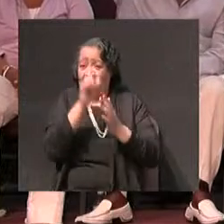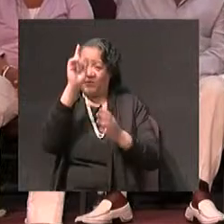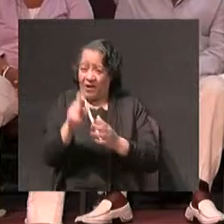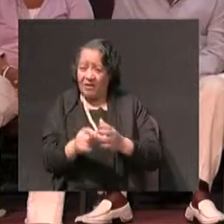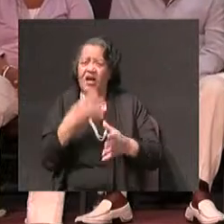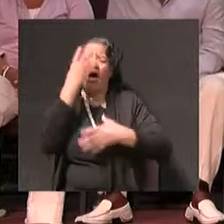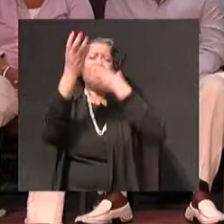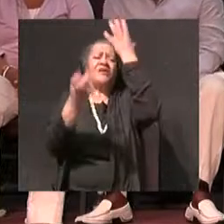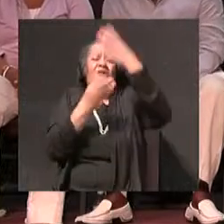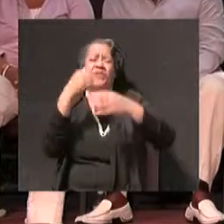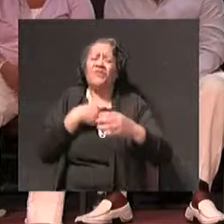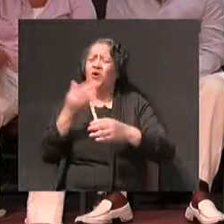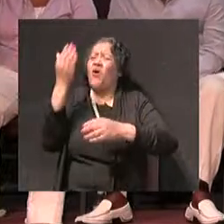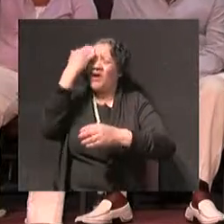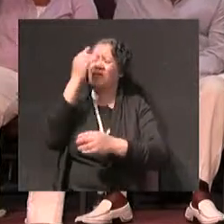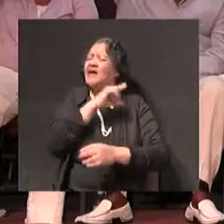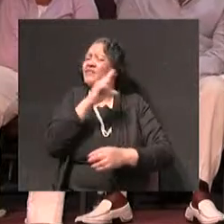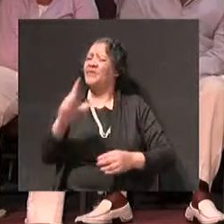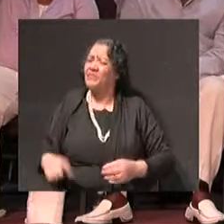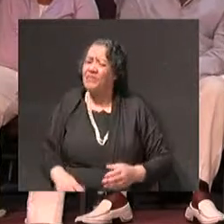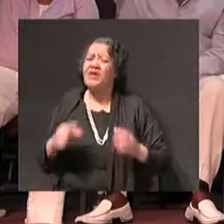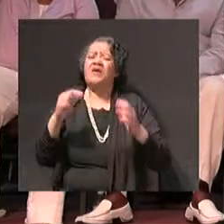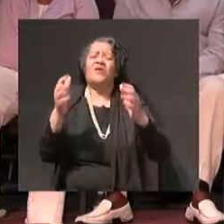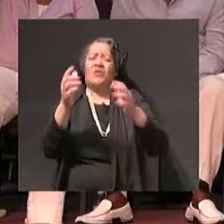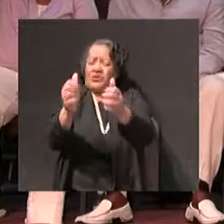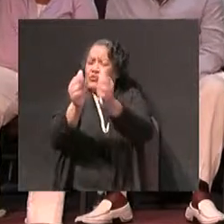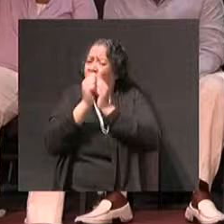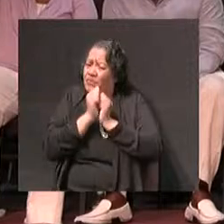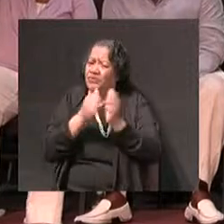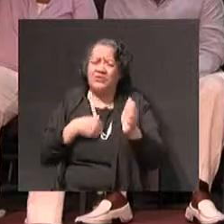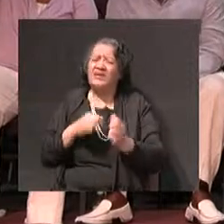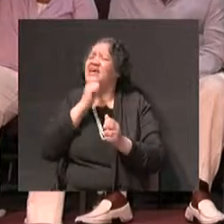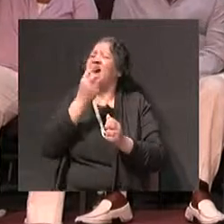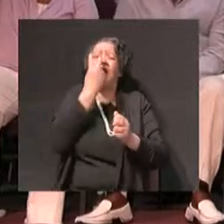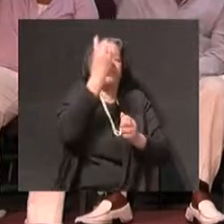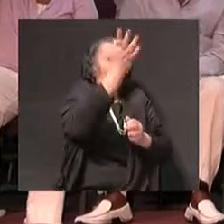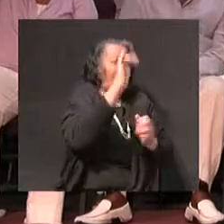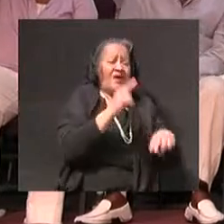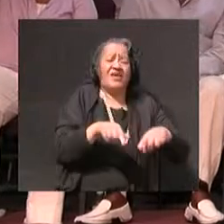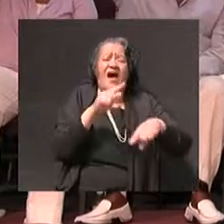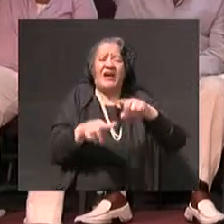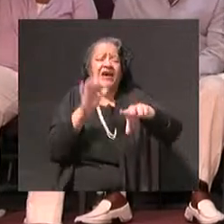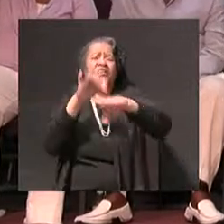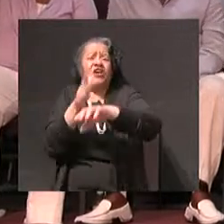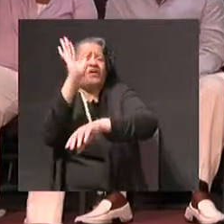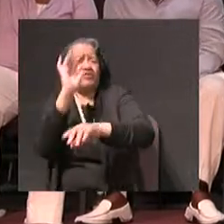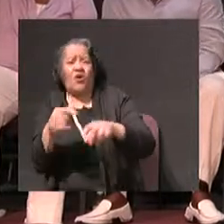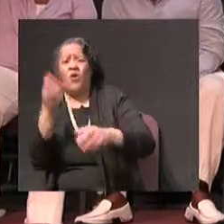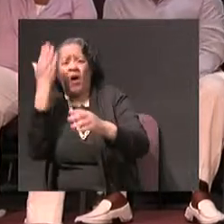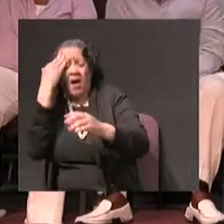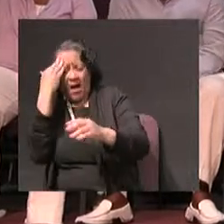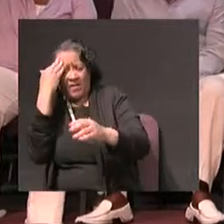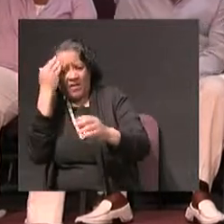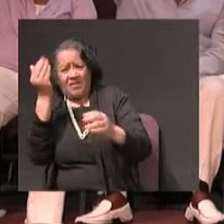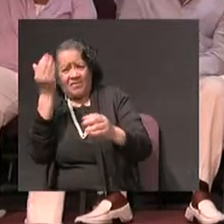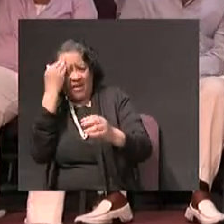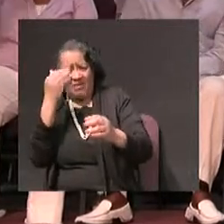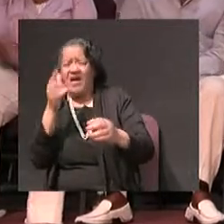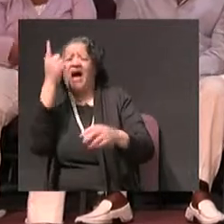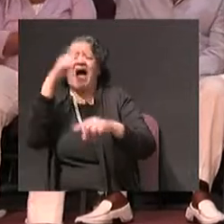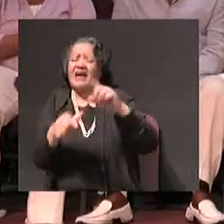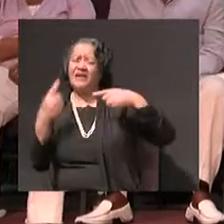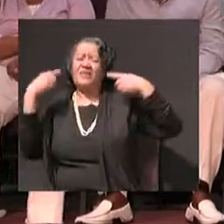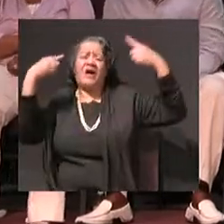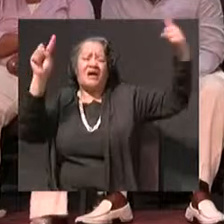to holler, I know the Lord is with me. I don't see him, I can't touch him, but there's no way I could have made